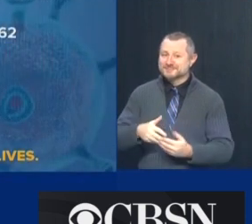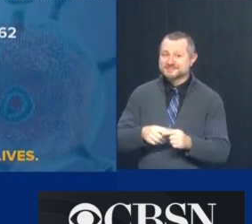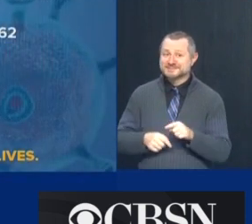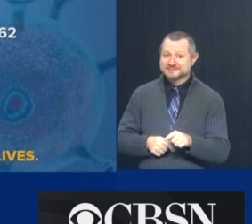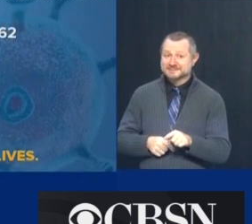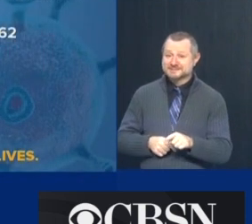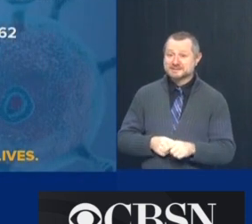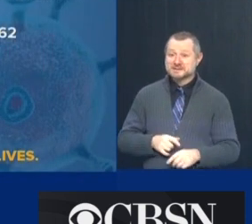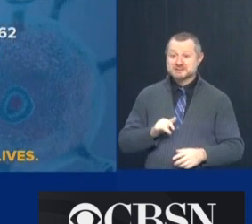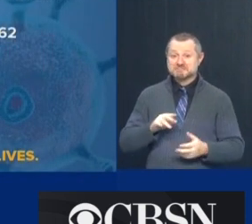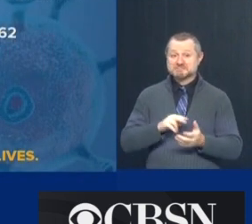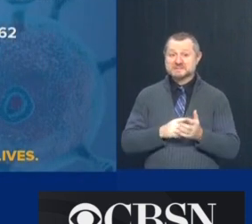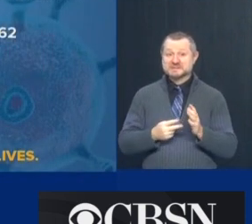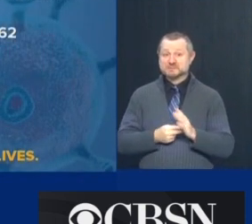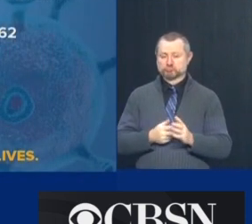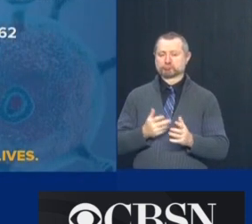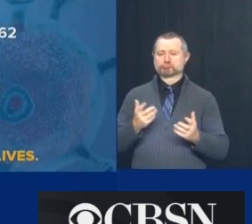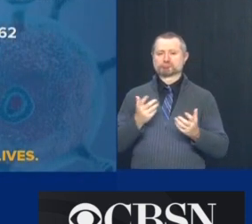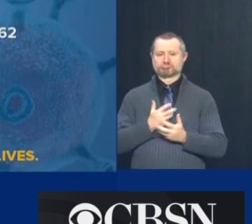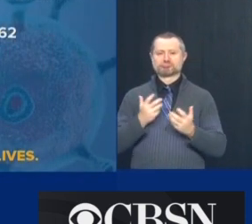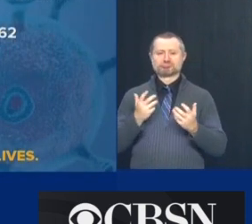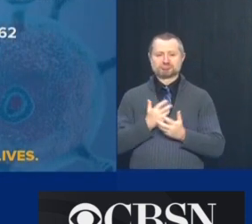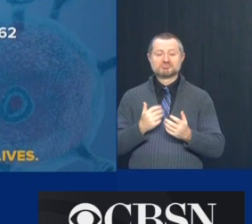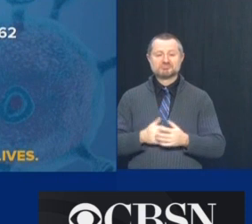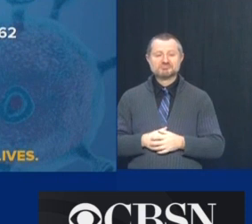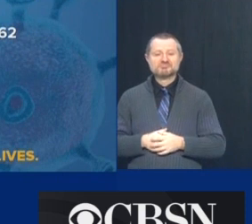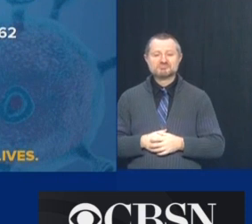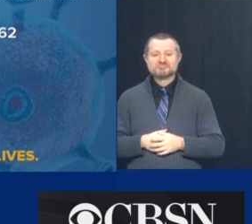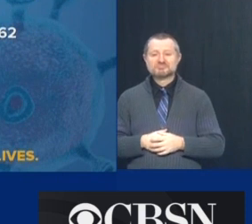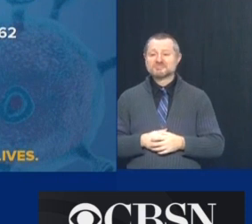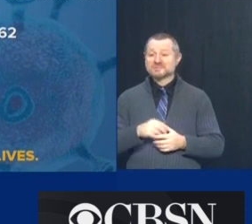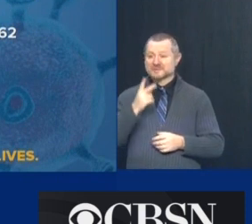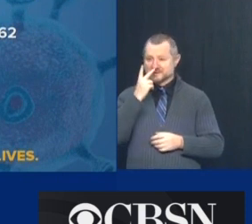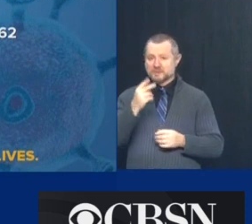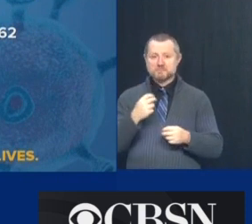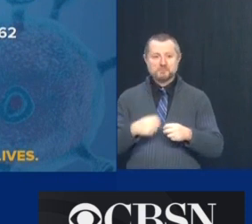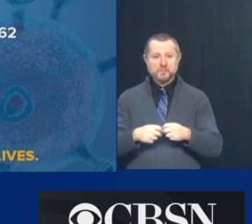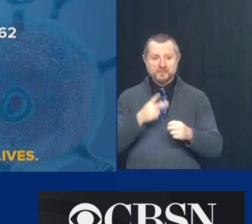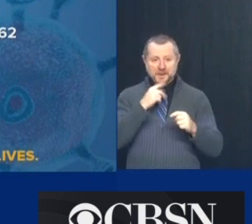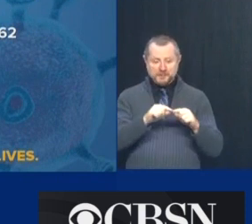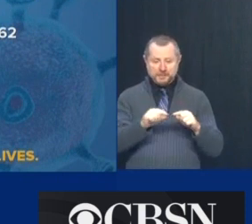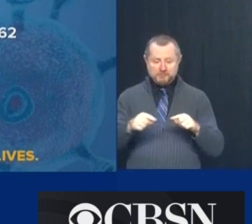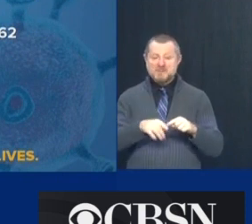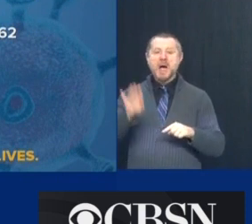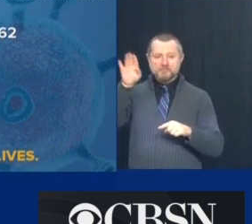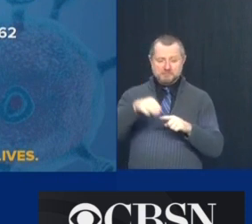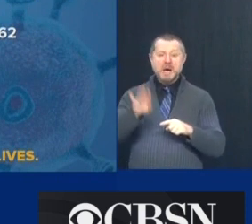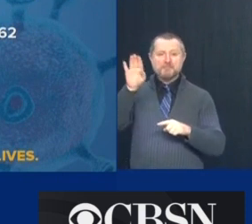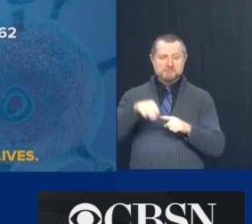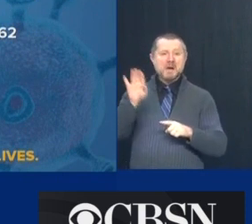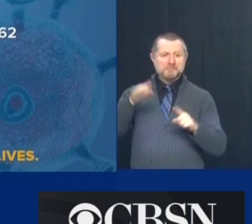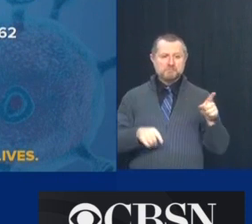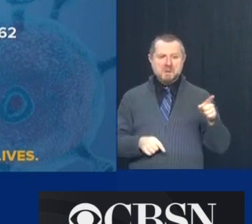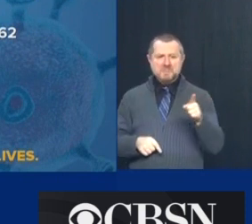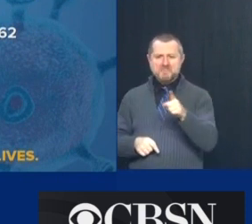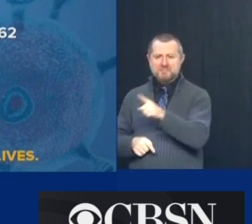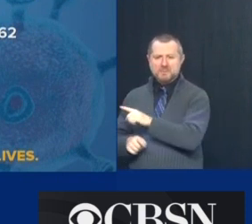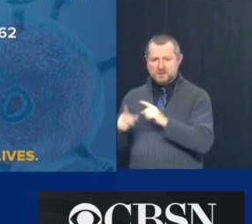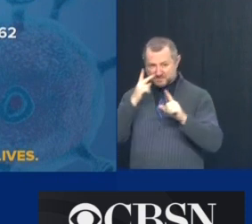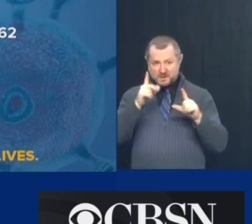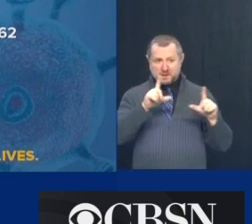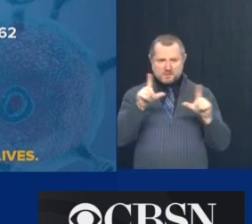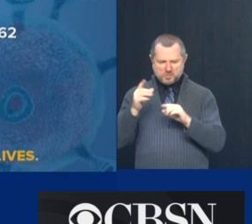So this, my friends, is the problem. And we are seeing the rise in hospitalizations